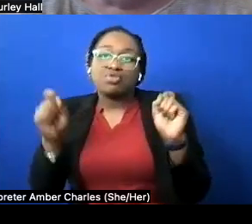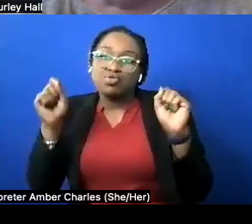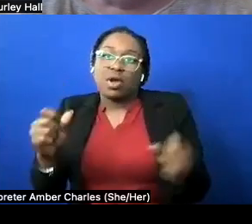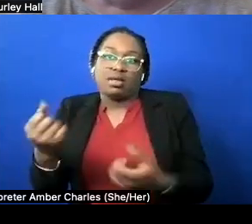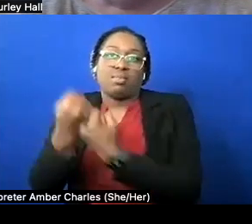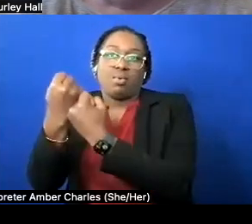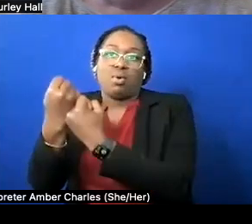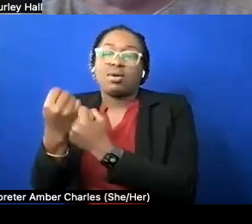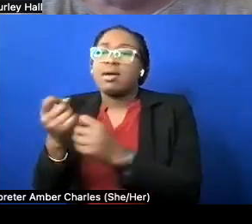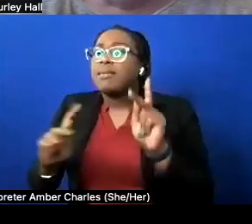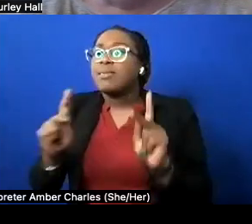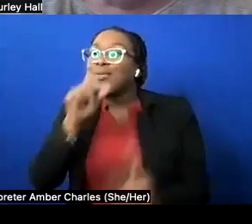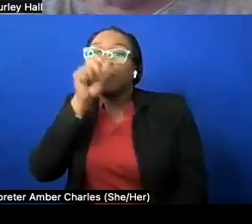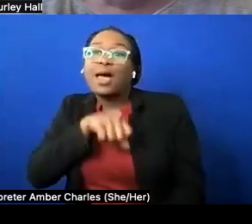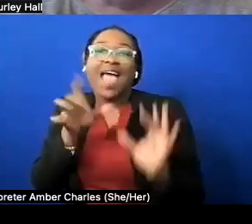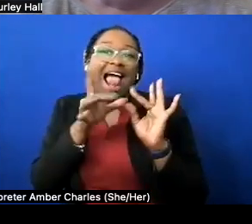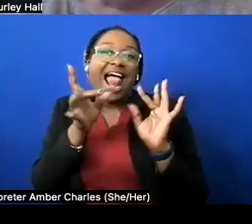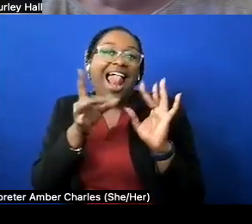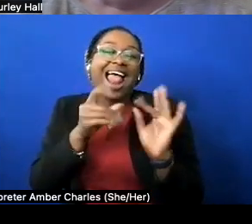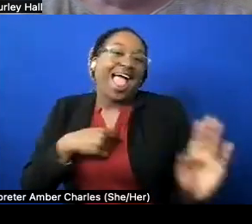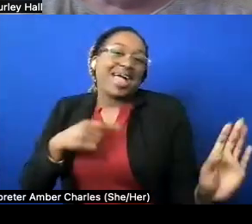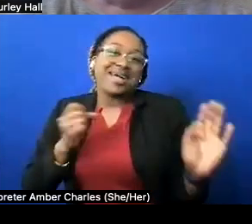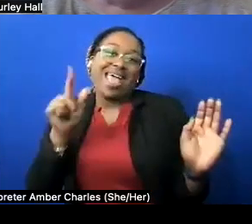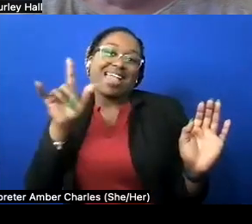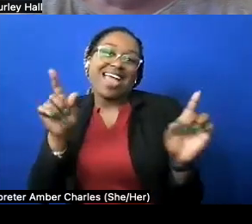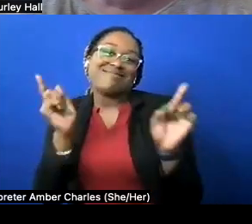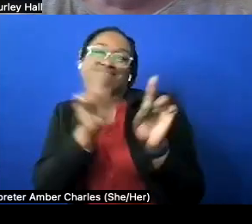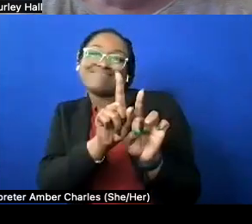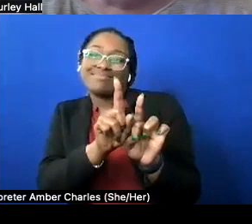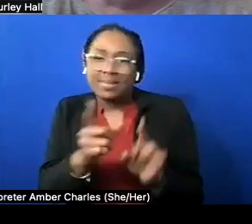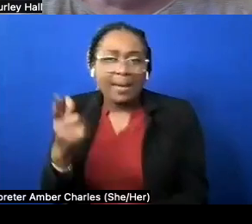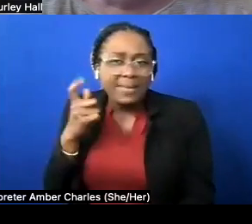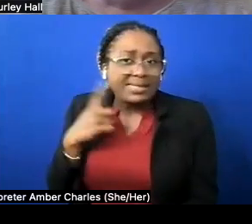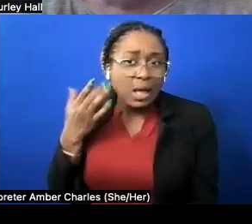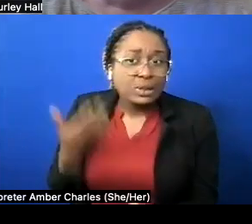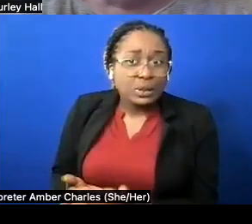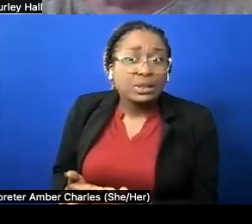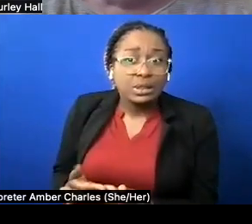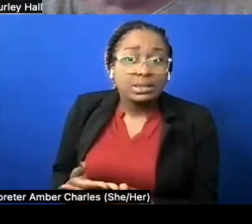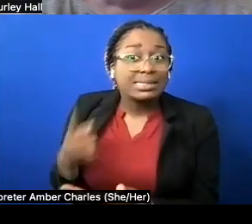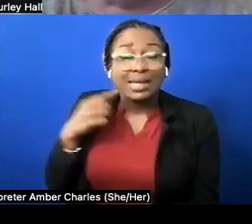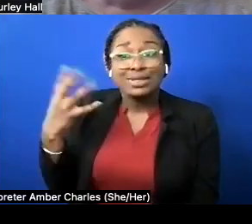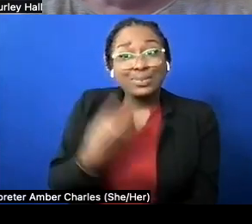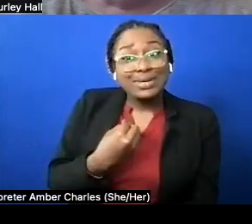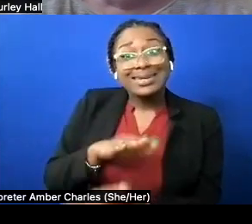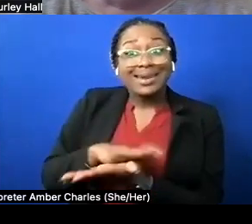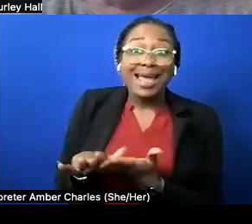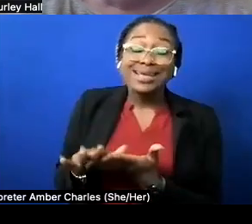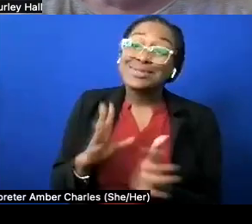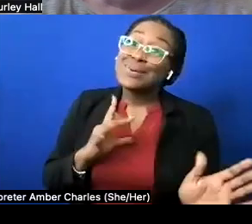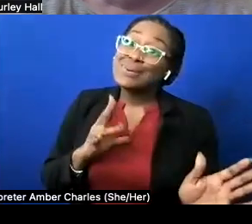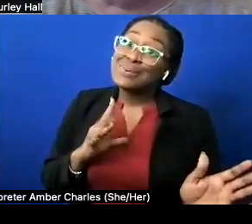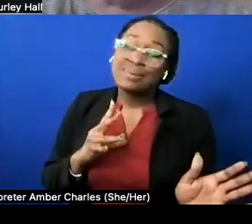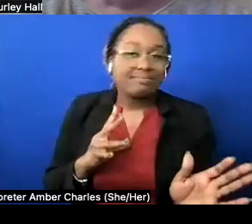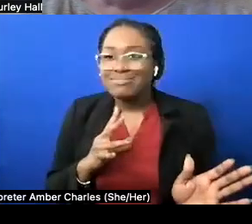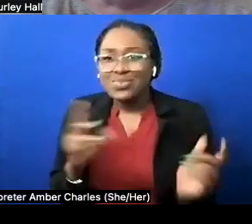just love to say that they're an ally for whatever marginalized group because it sounds good. It sounds pretty. It sounds nice, right? Because what's